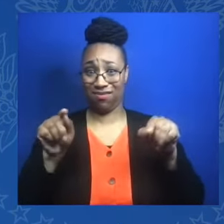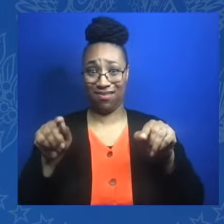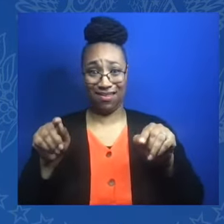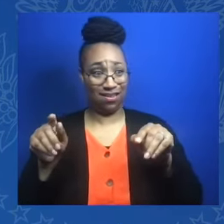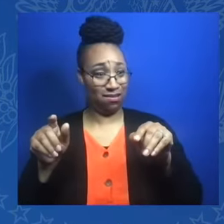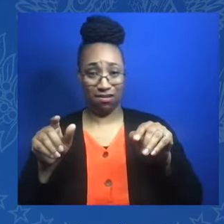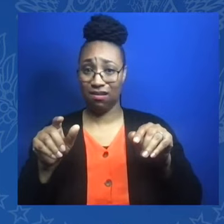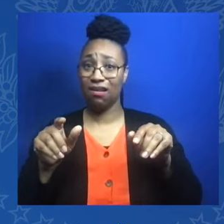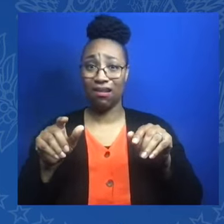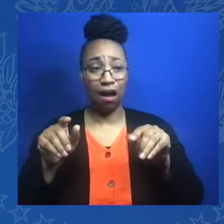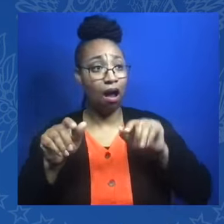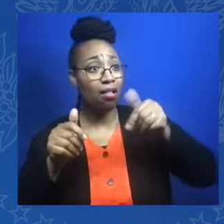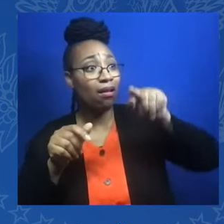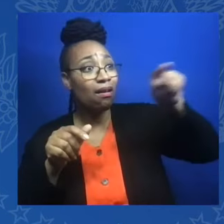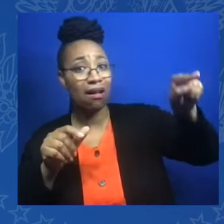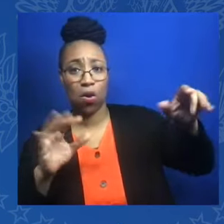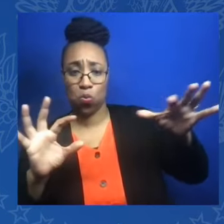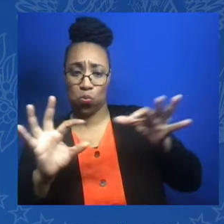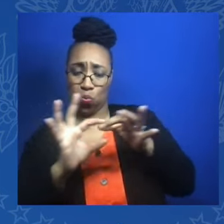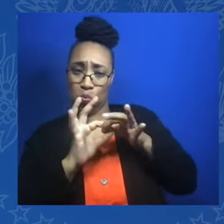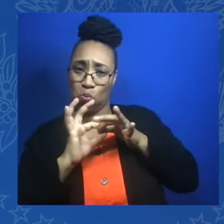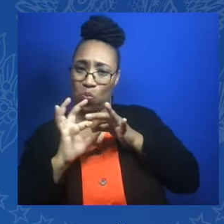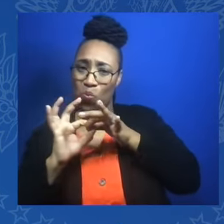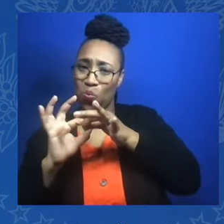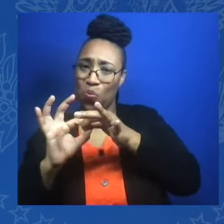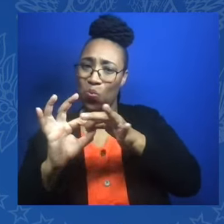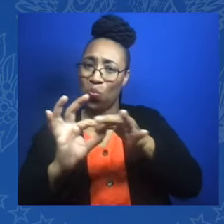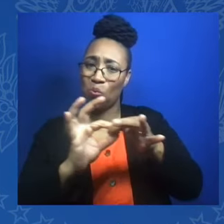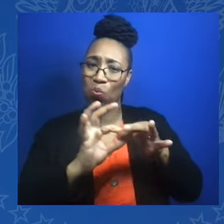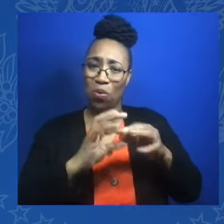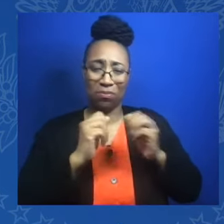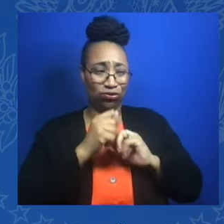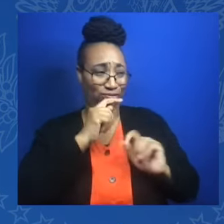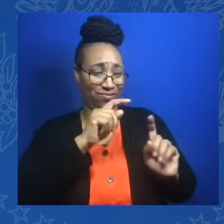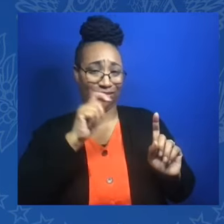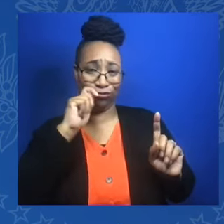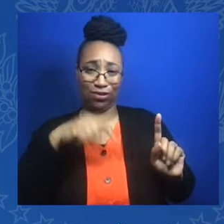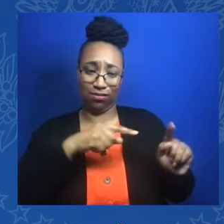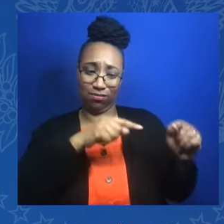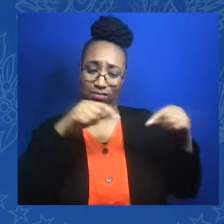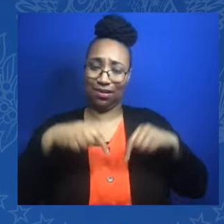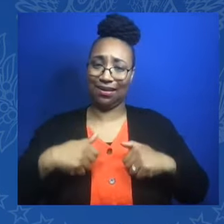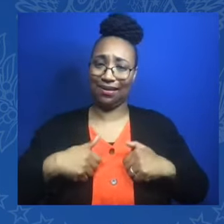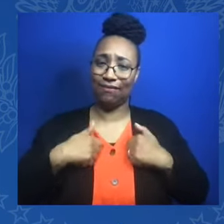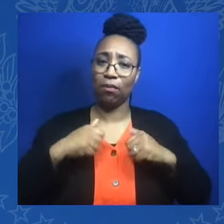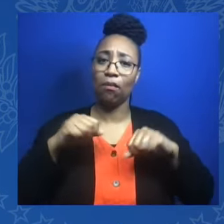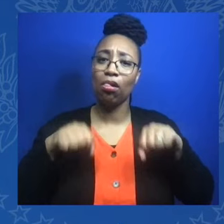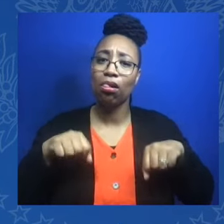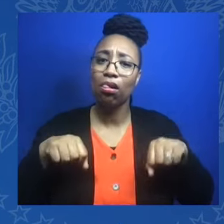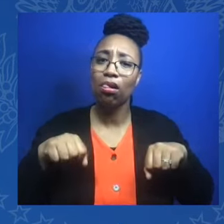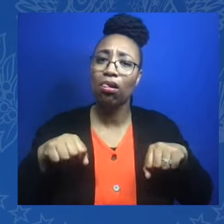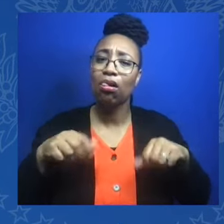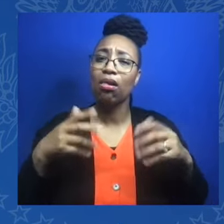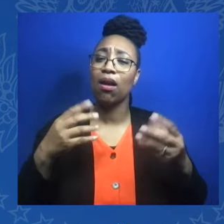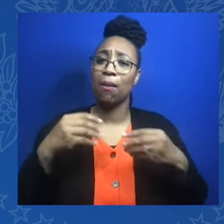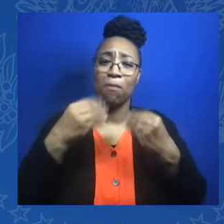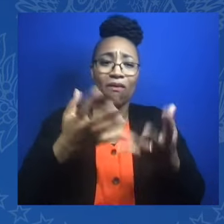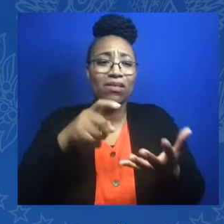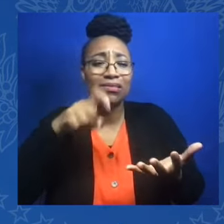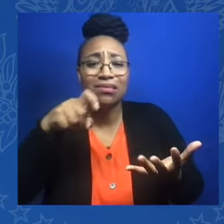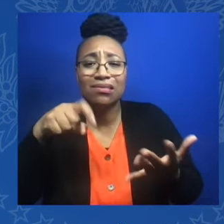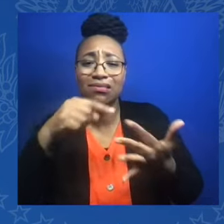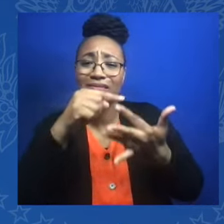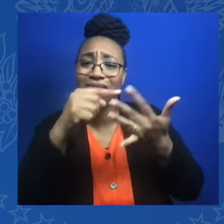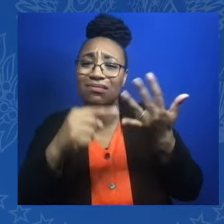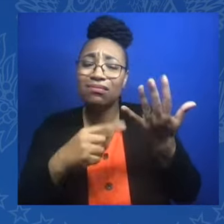that Ukraine can defend itself. We're supplying air defense systems, artillery systems, ammunition, armored vehicles, tanks, and so